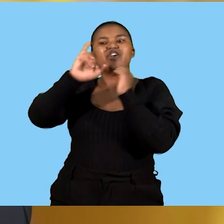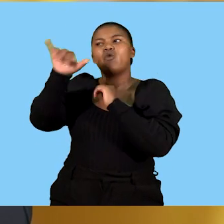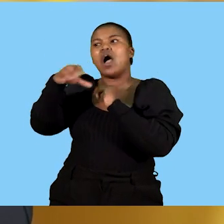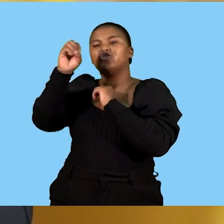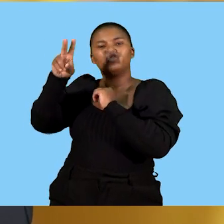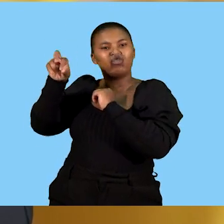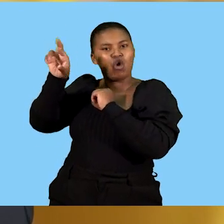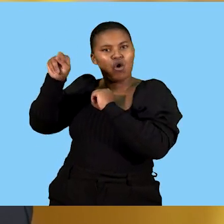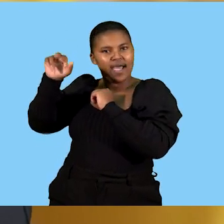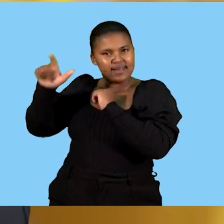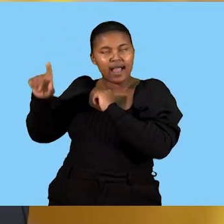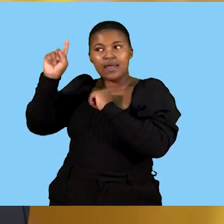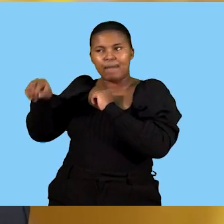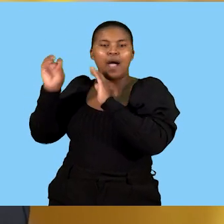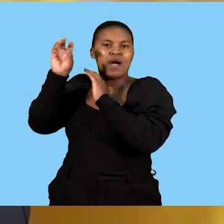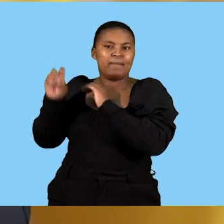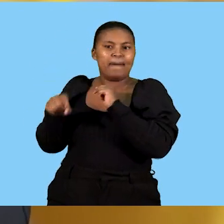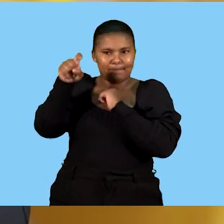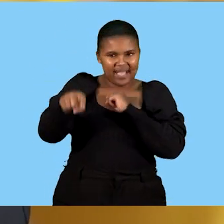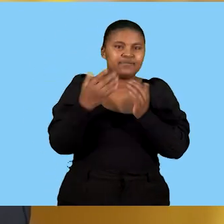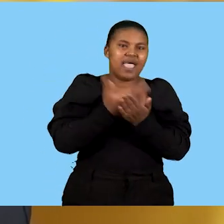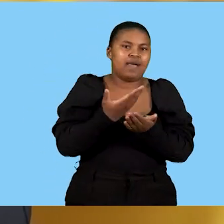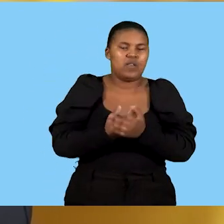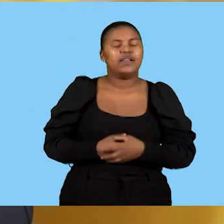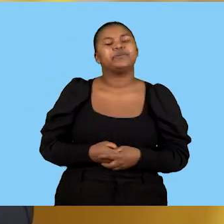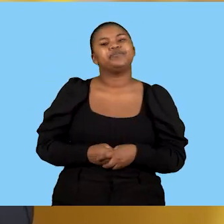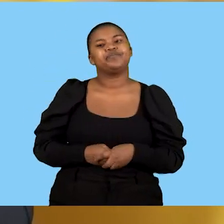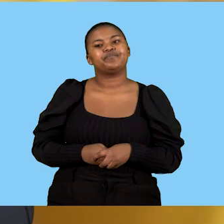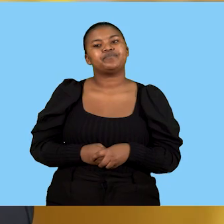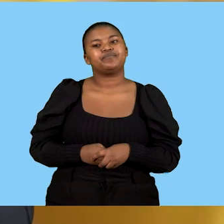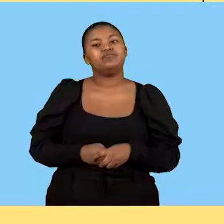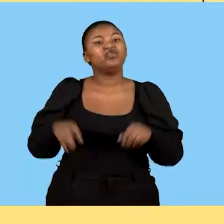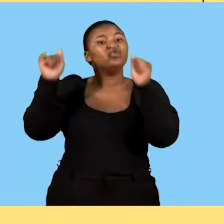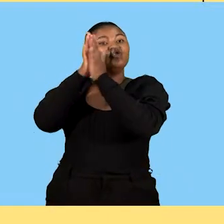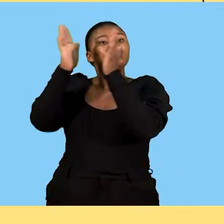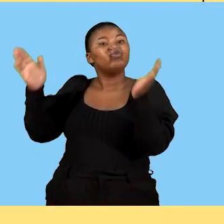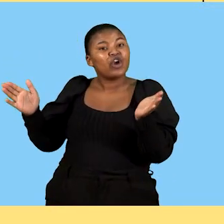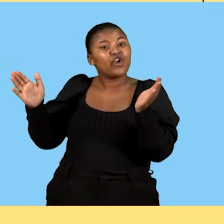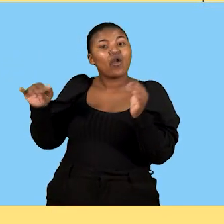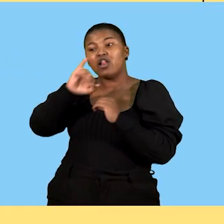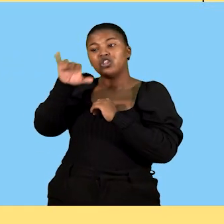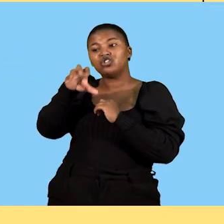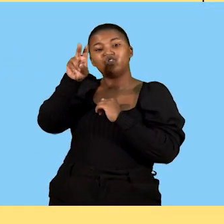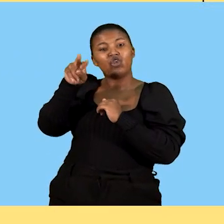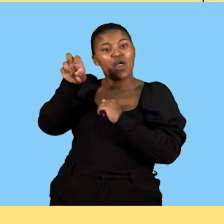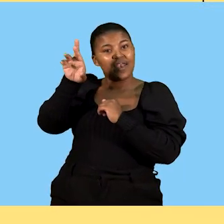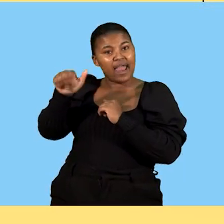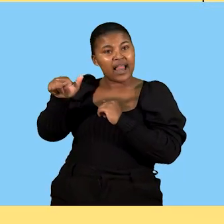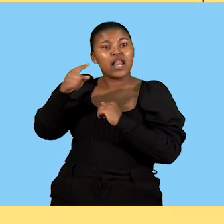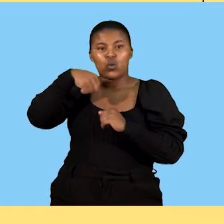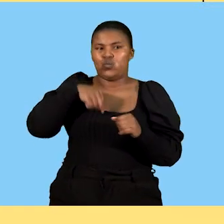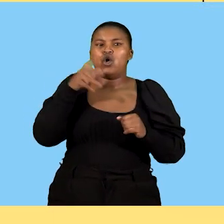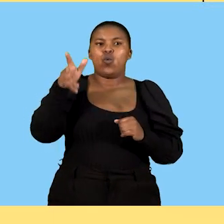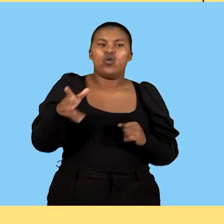journal. We're going to record it in the general journal. In the general journal, we'll debit